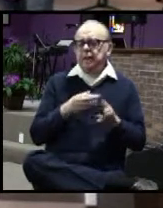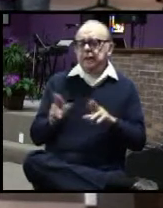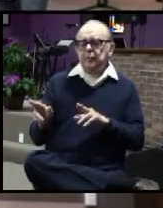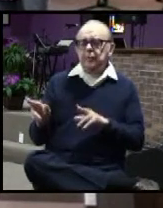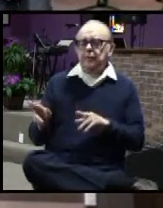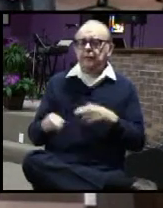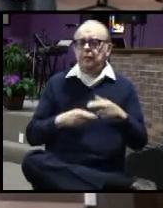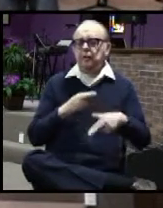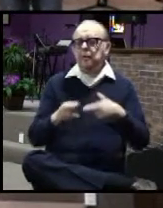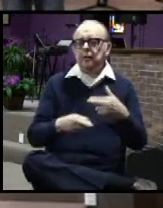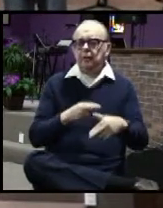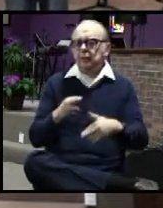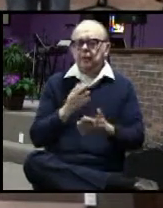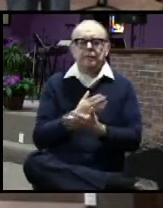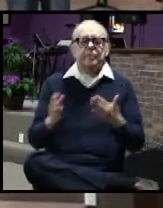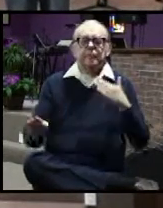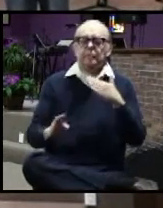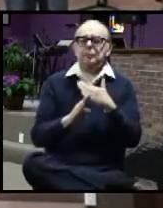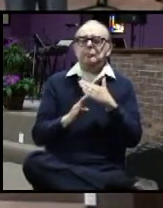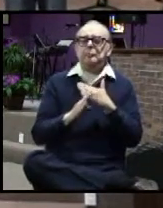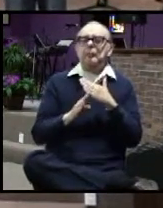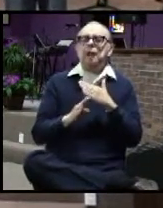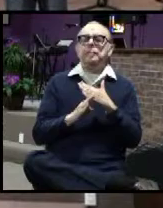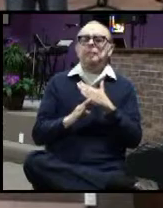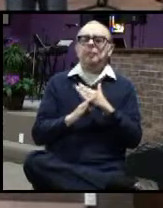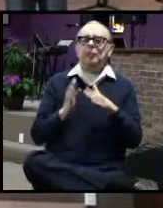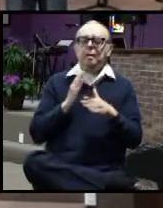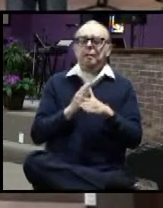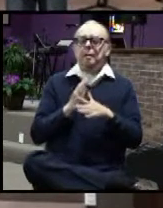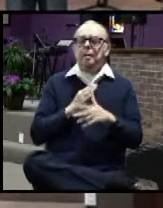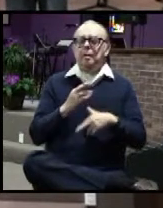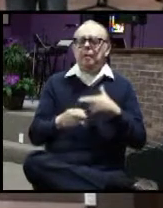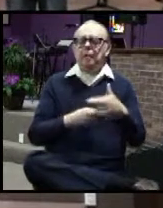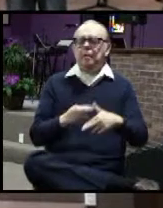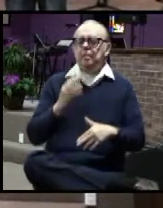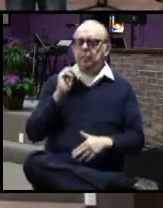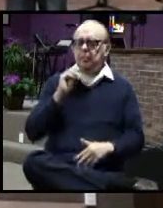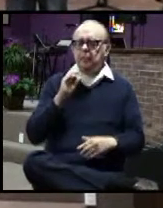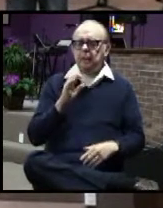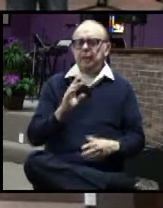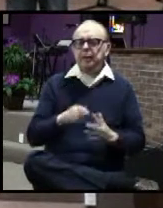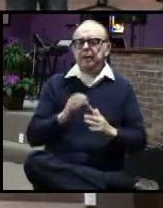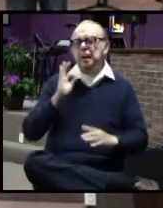hindrance to revival. And as he began to preach, a lot of people